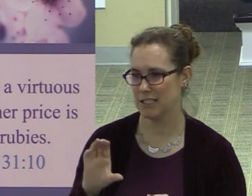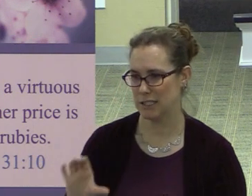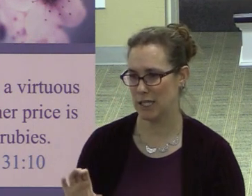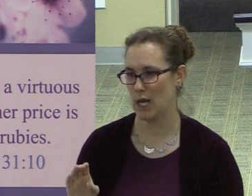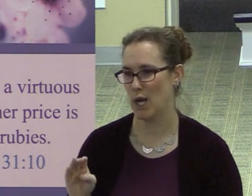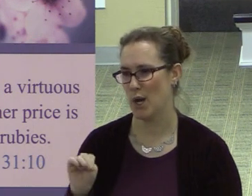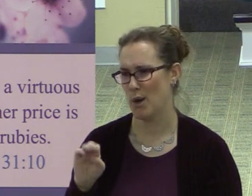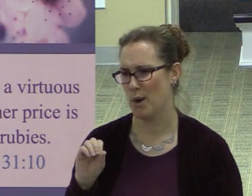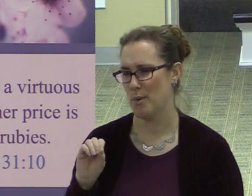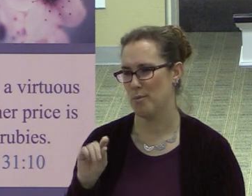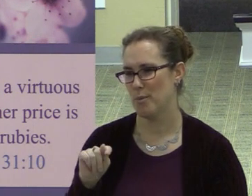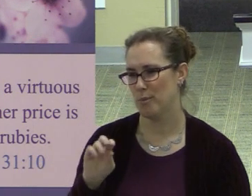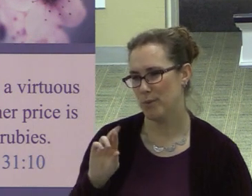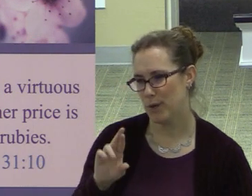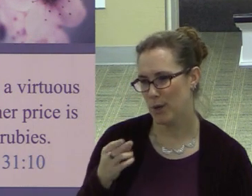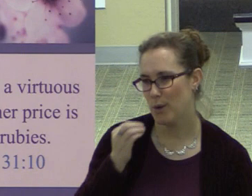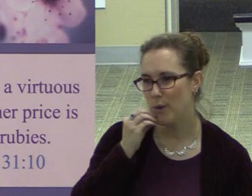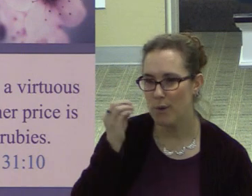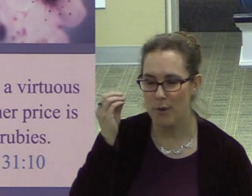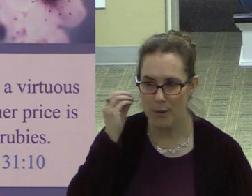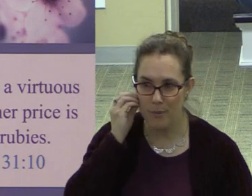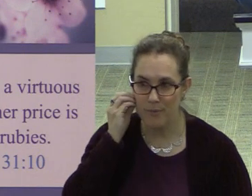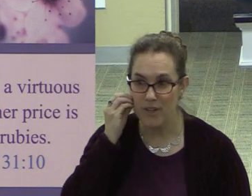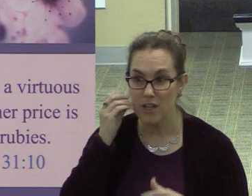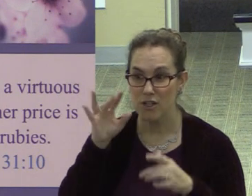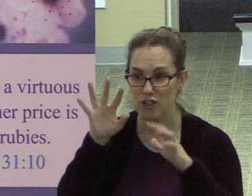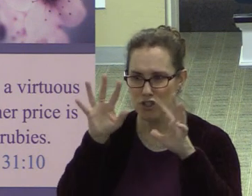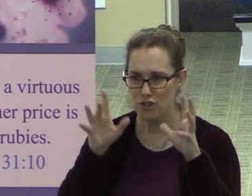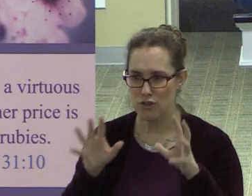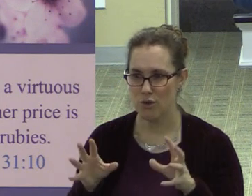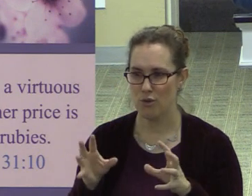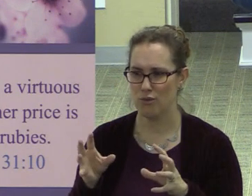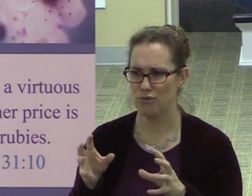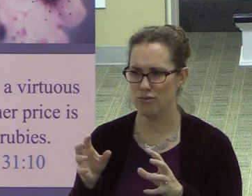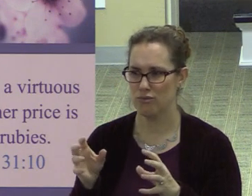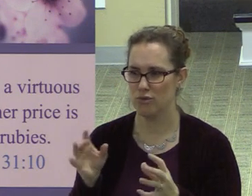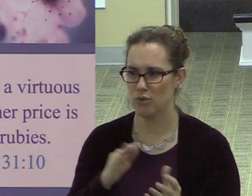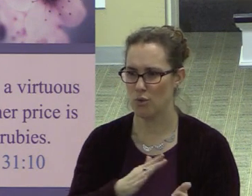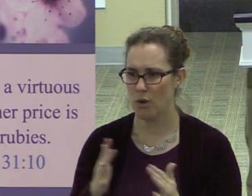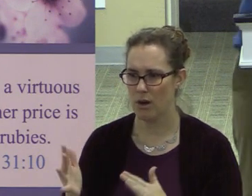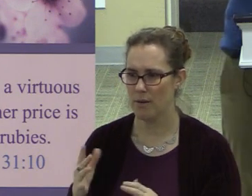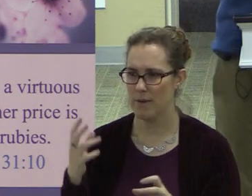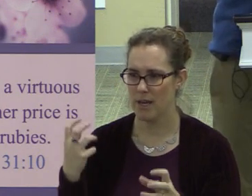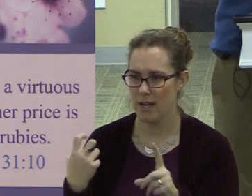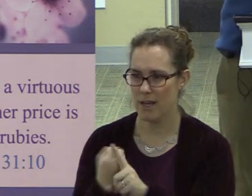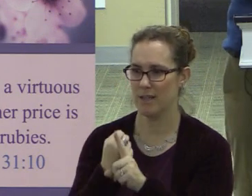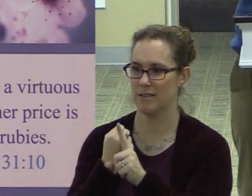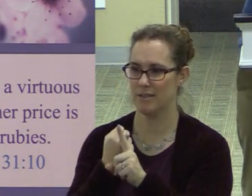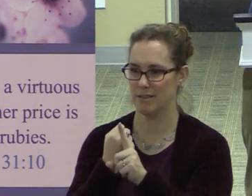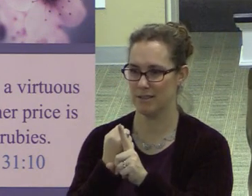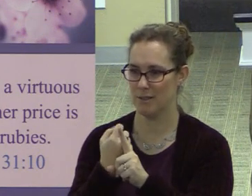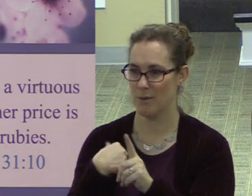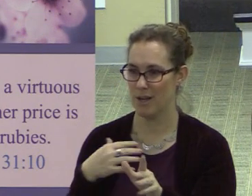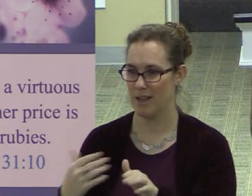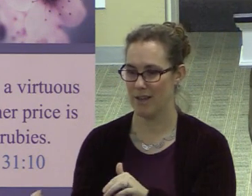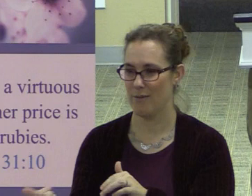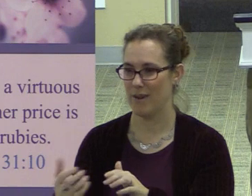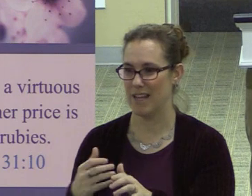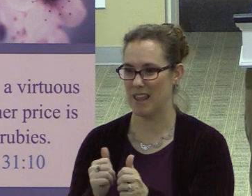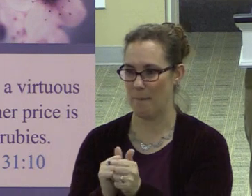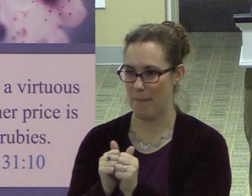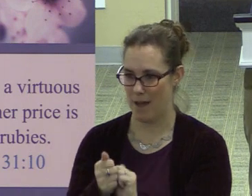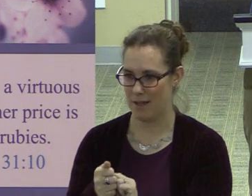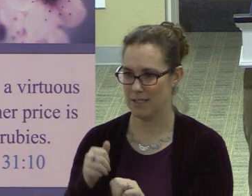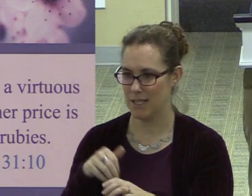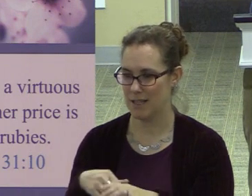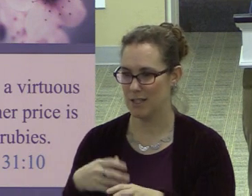A snowstorm hits the Saturday night we are to leave Haines. We have to go through that mountain pass, whatever it is. We have to go through that pass in the